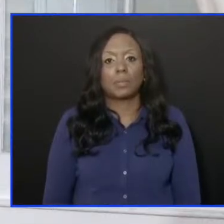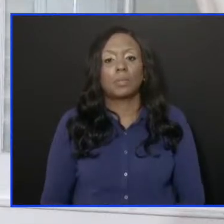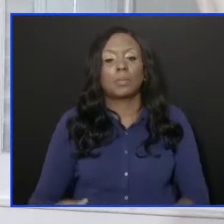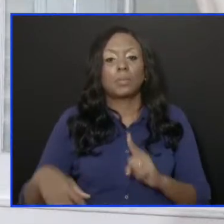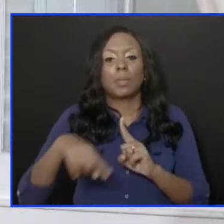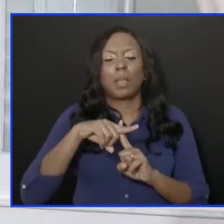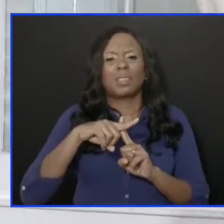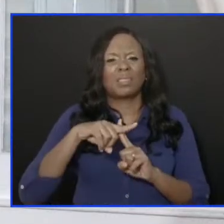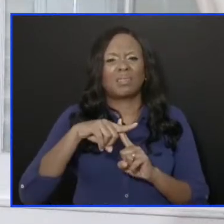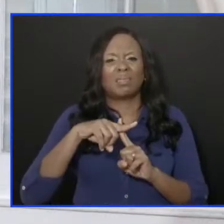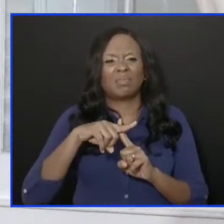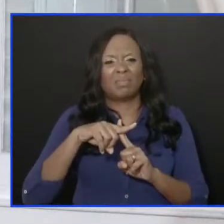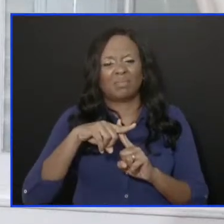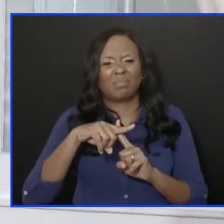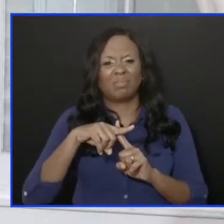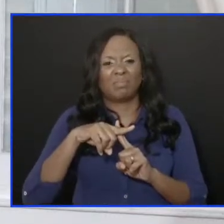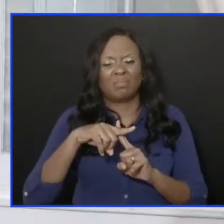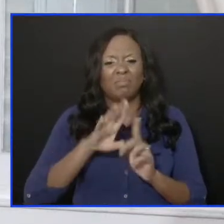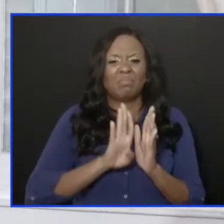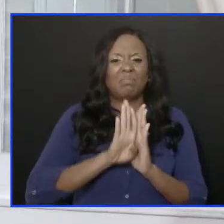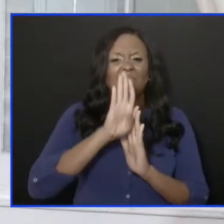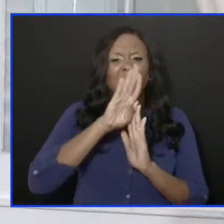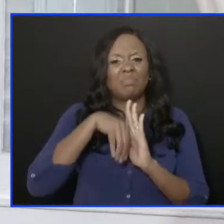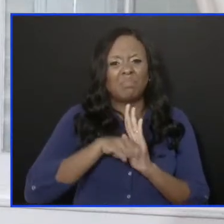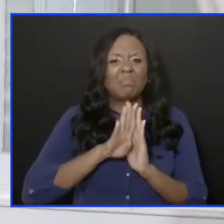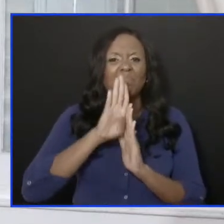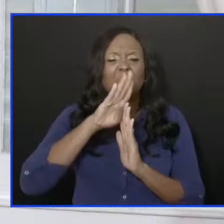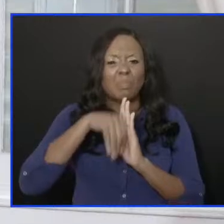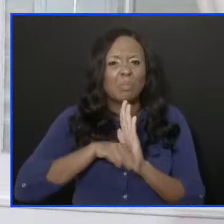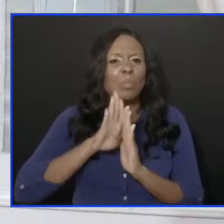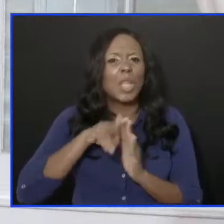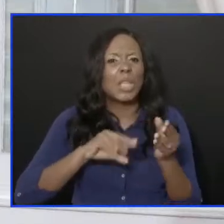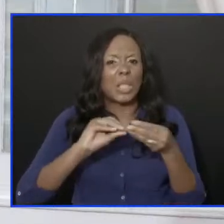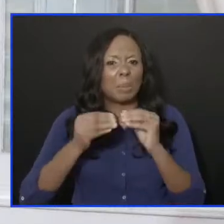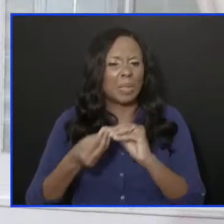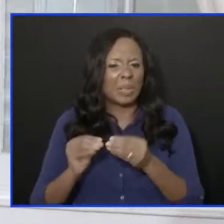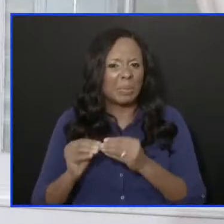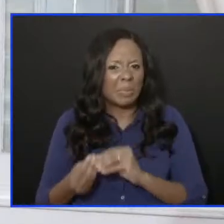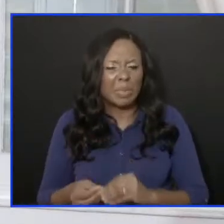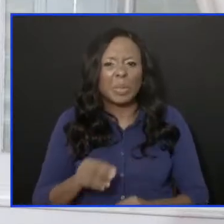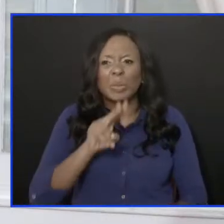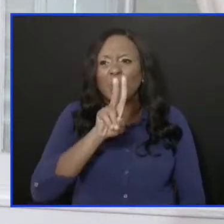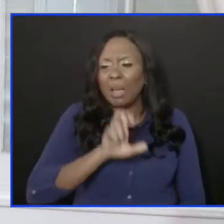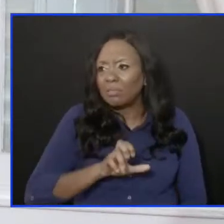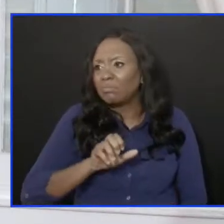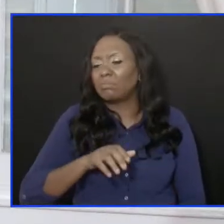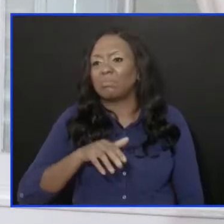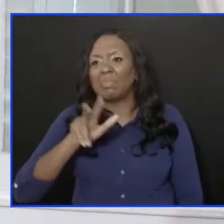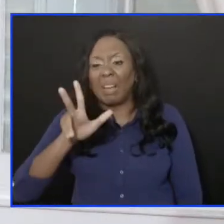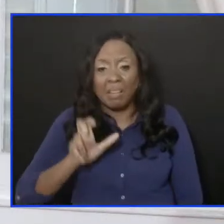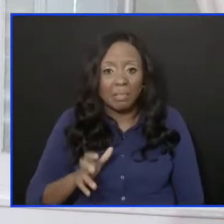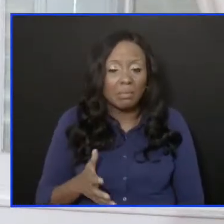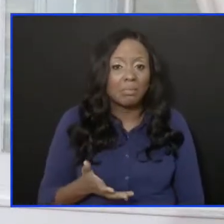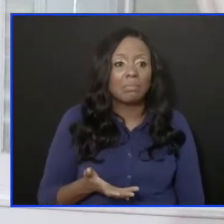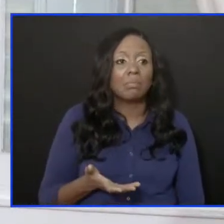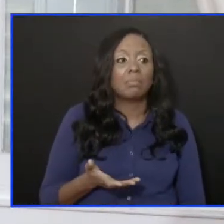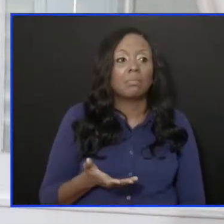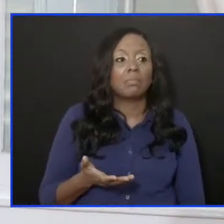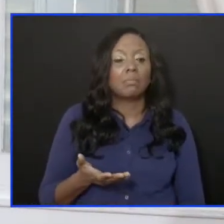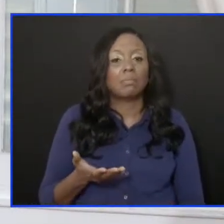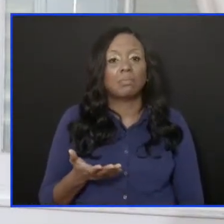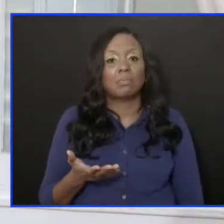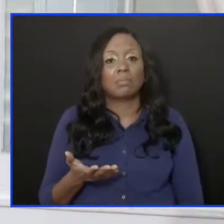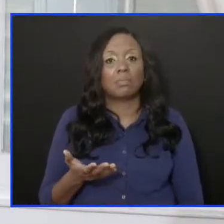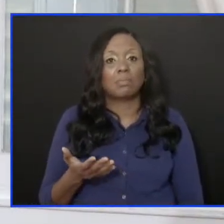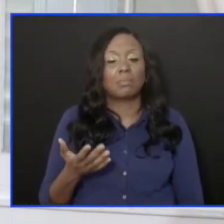to fluctuate at this point in time between the 200s, and we had one instance, I believe, for the week where